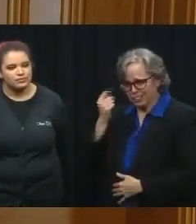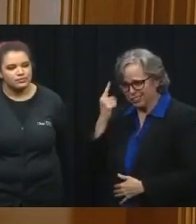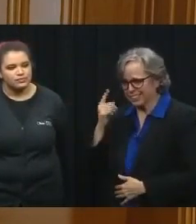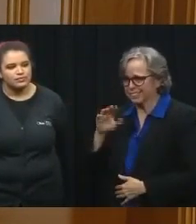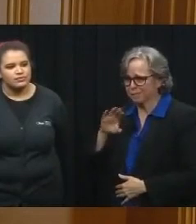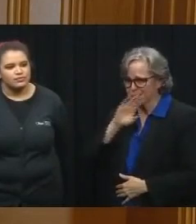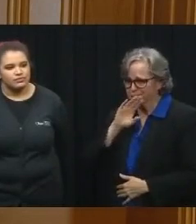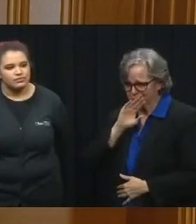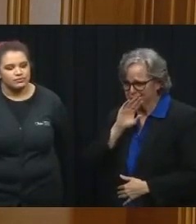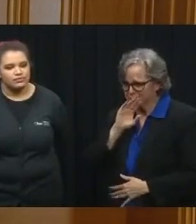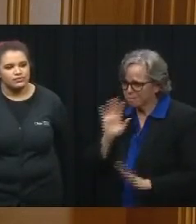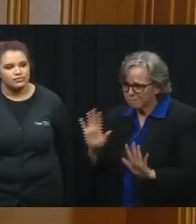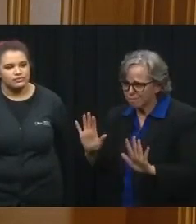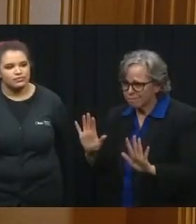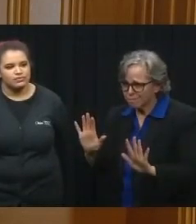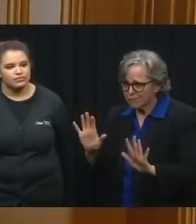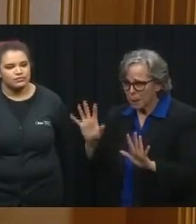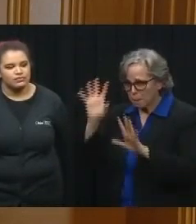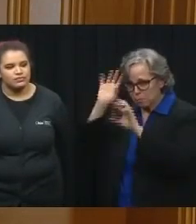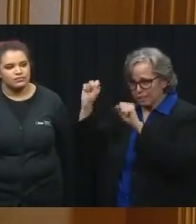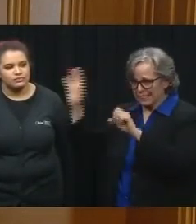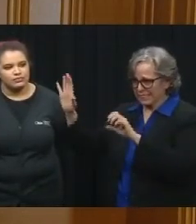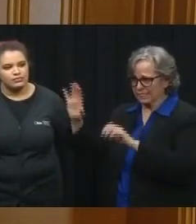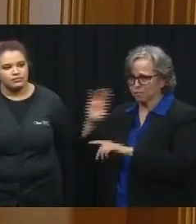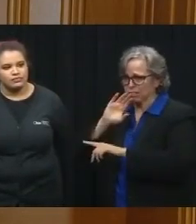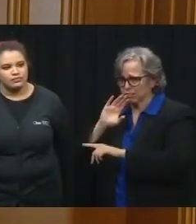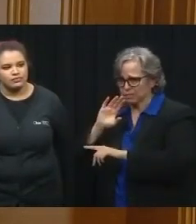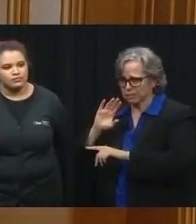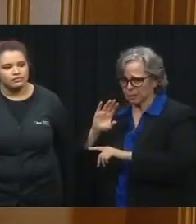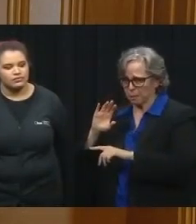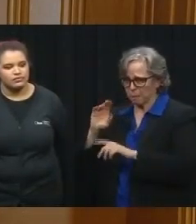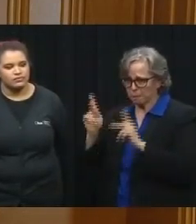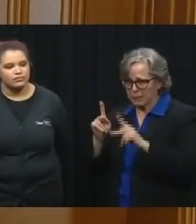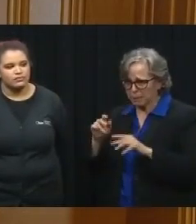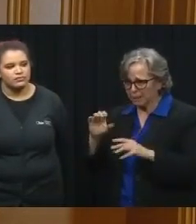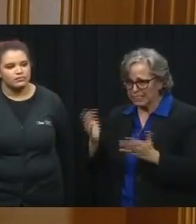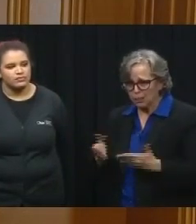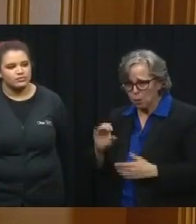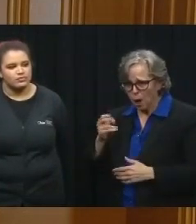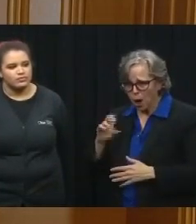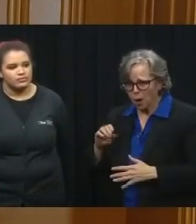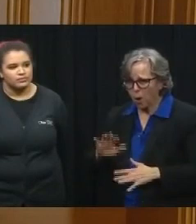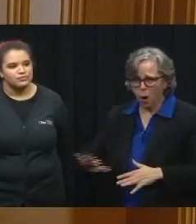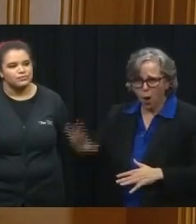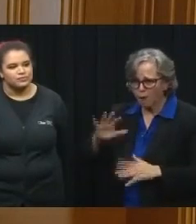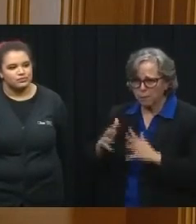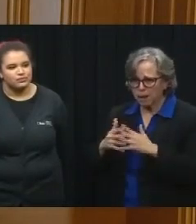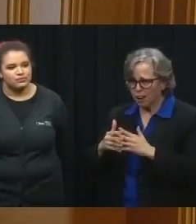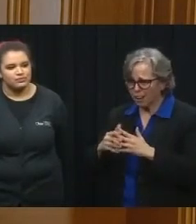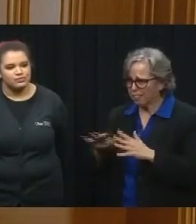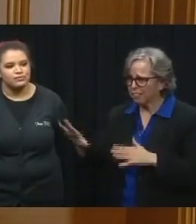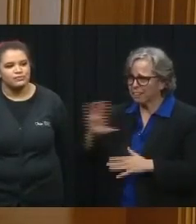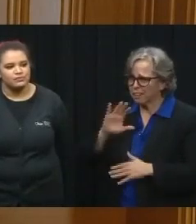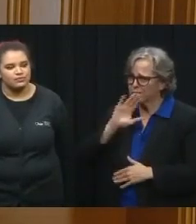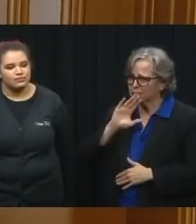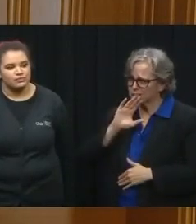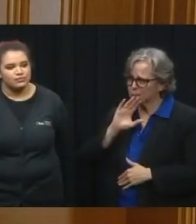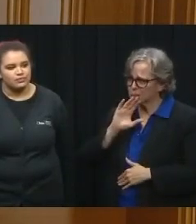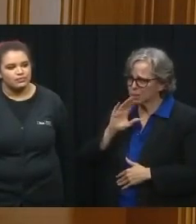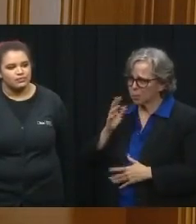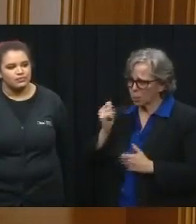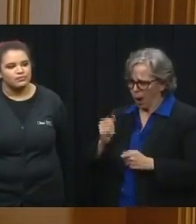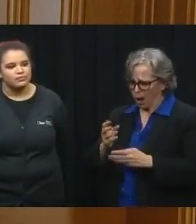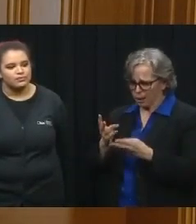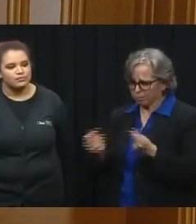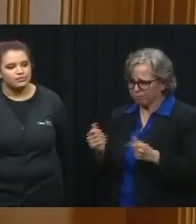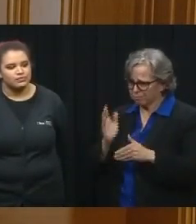that the president has, but that my fellow Ohioans, our fellow Americans have about wanting this to get over and to get back to